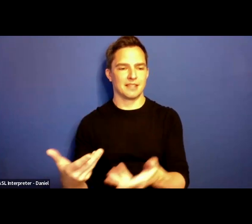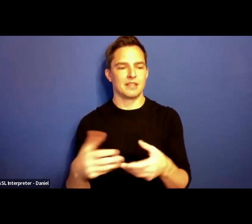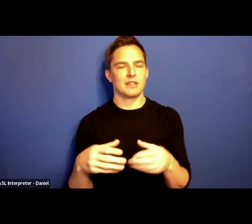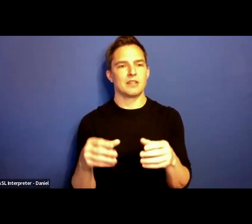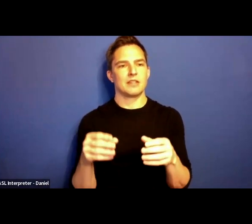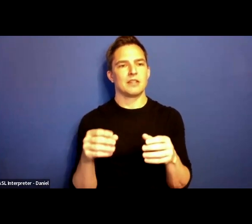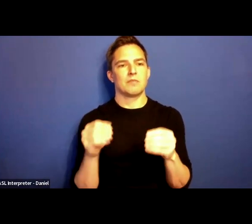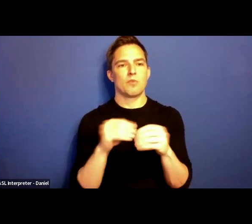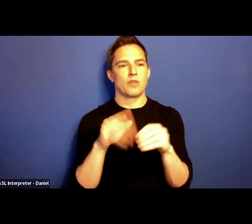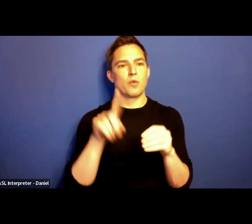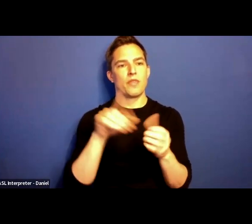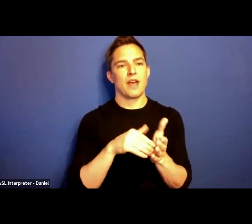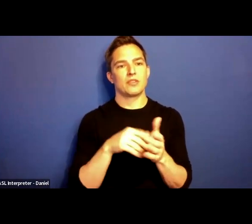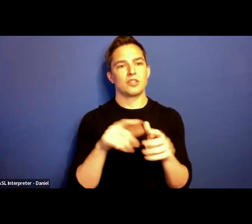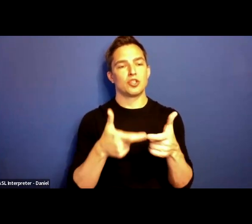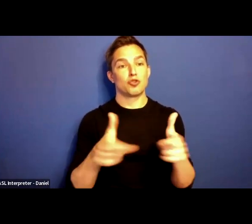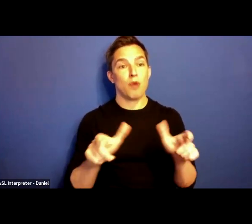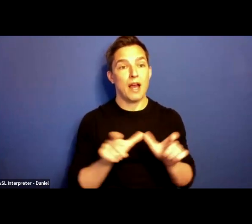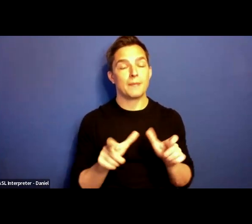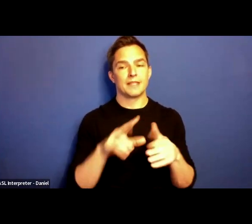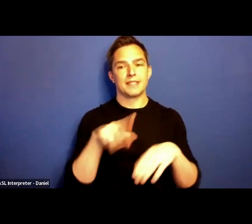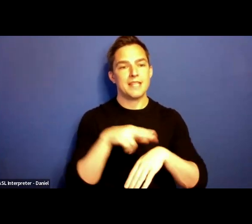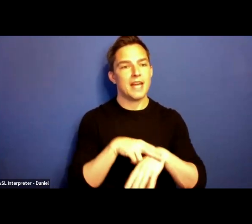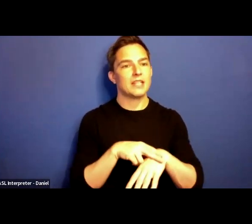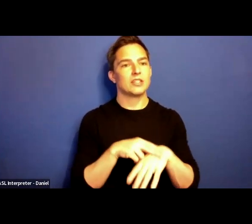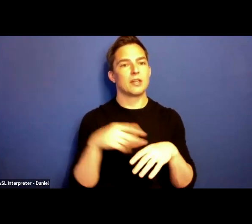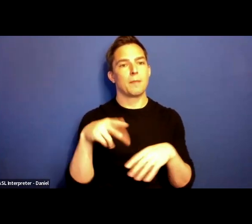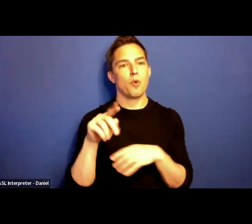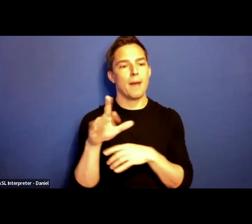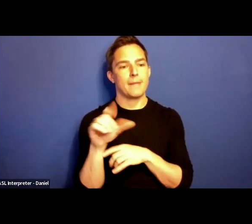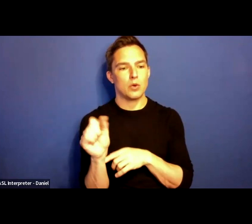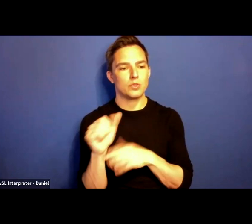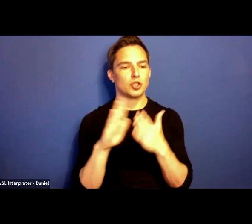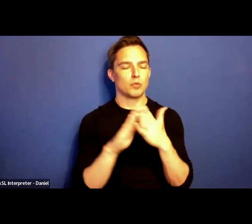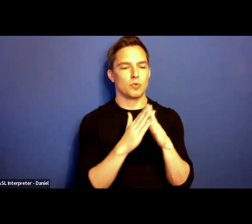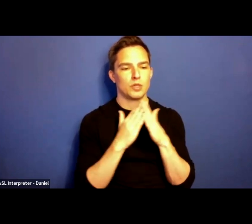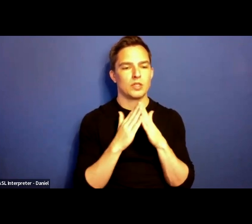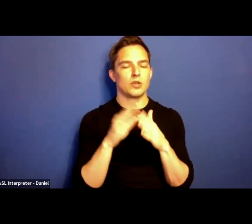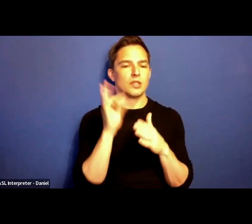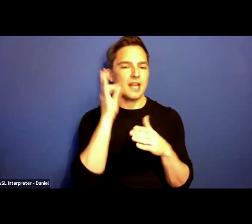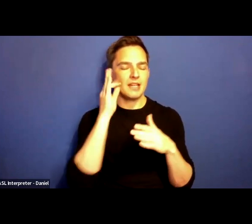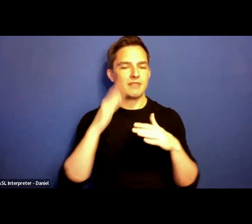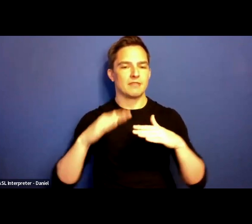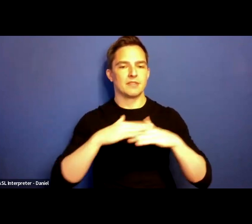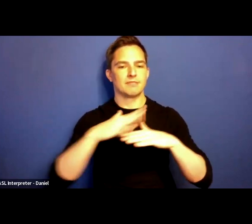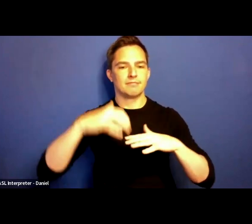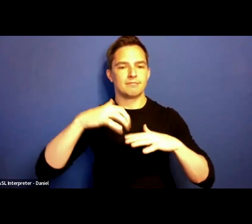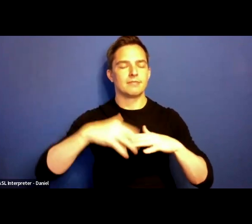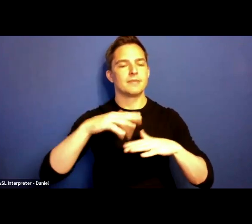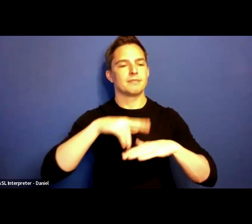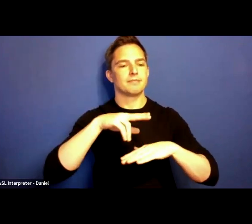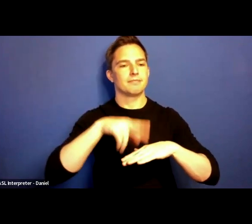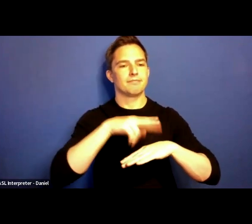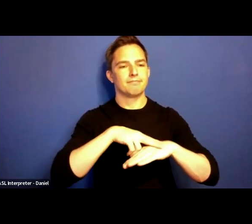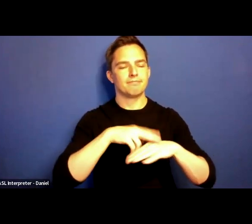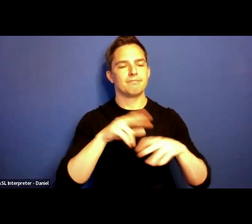1,000 tribes, nations, bands, pueblos, communities, or native villages. We would also